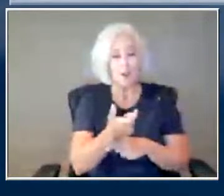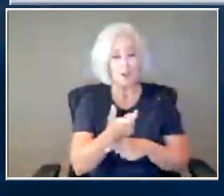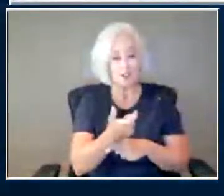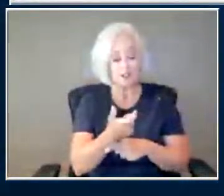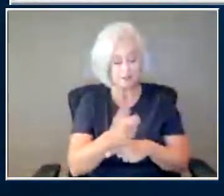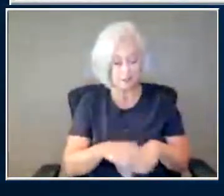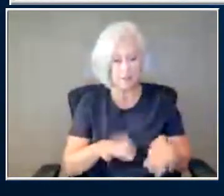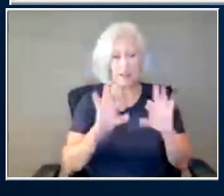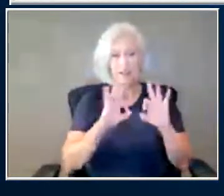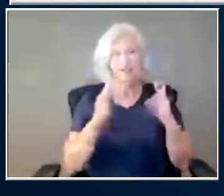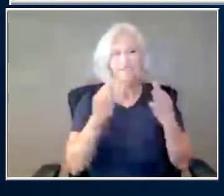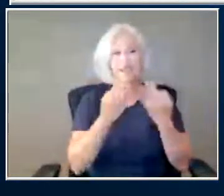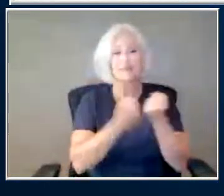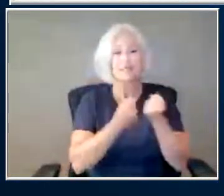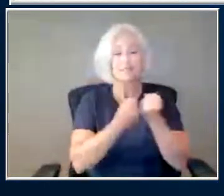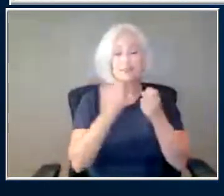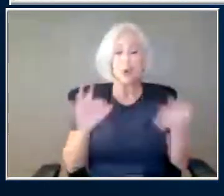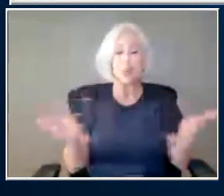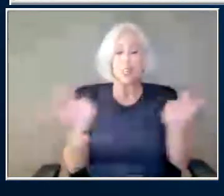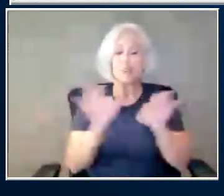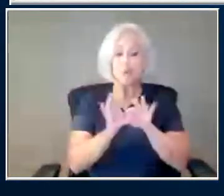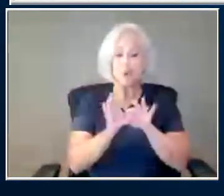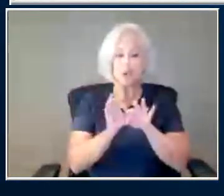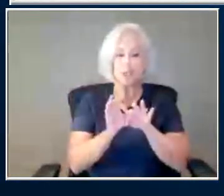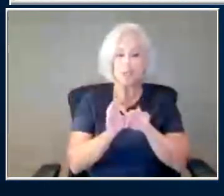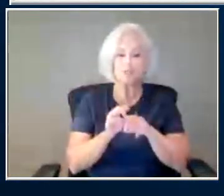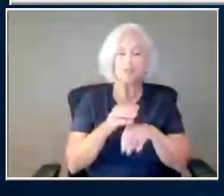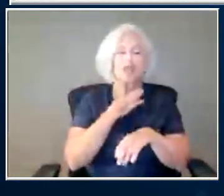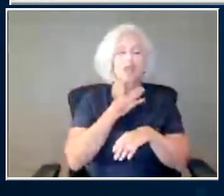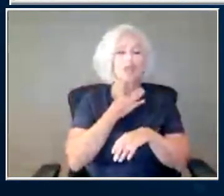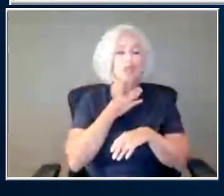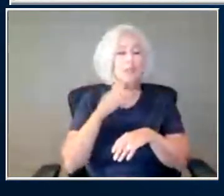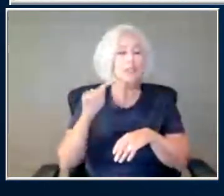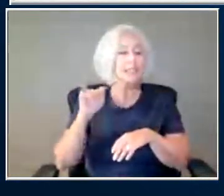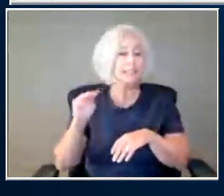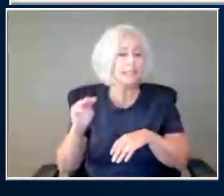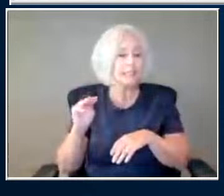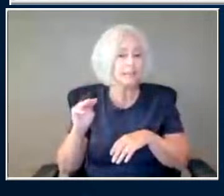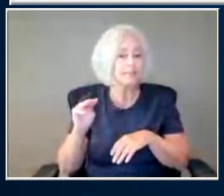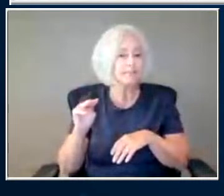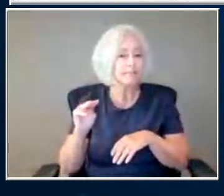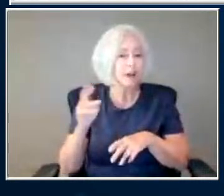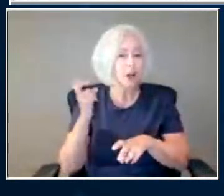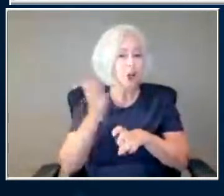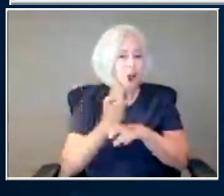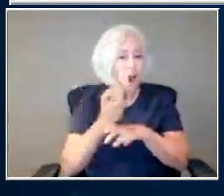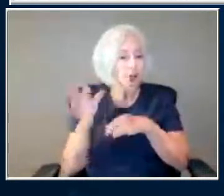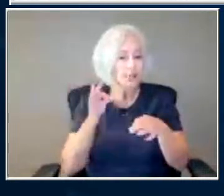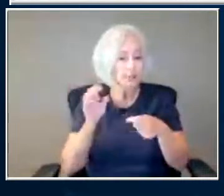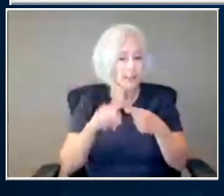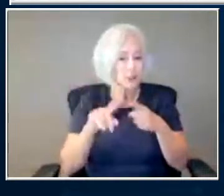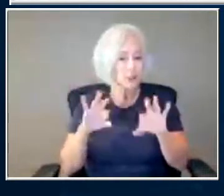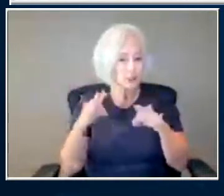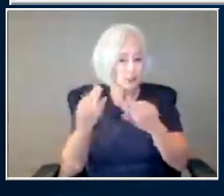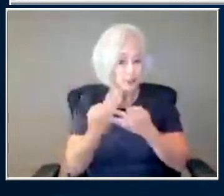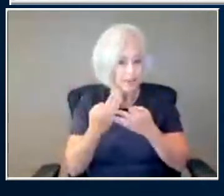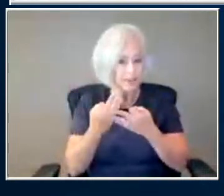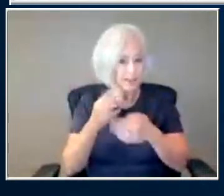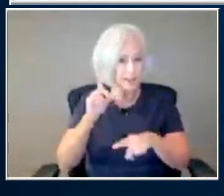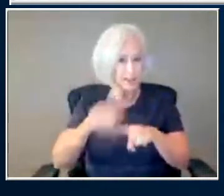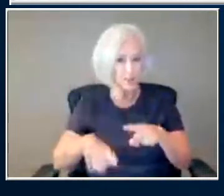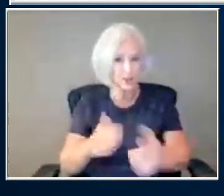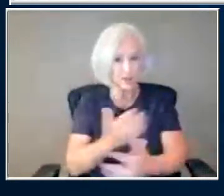important. Tim, was it difficult explaining to family, especially any little ones, that you couldn't hug them or be around them during that treatment?